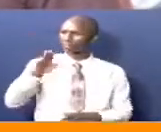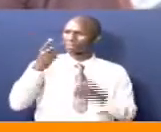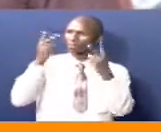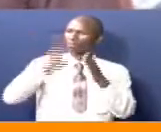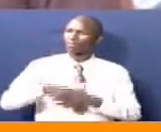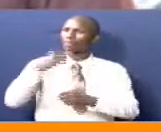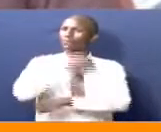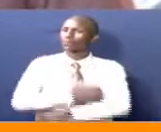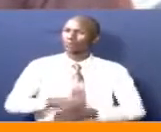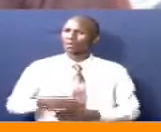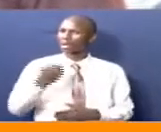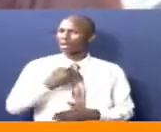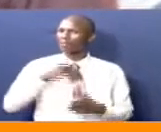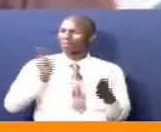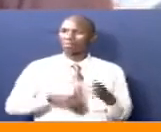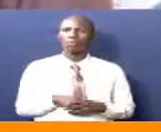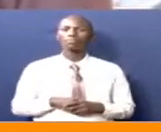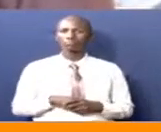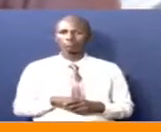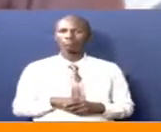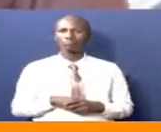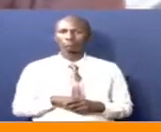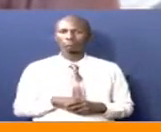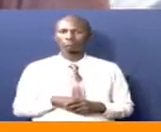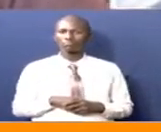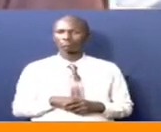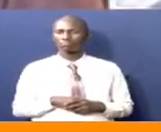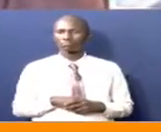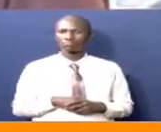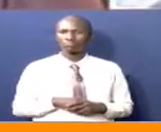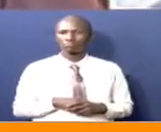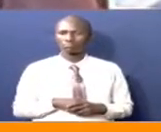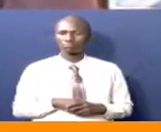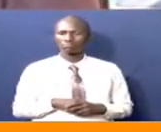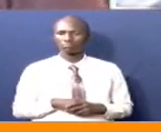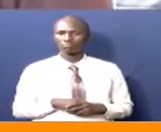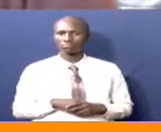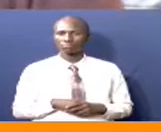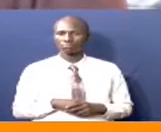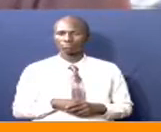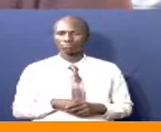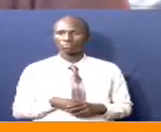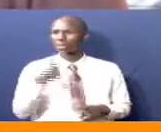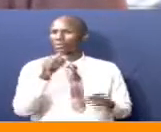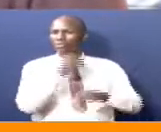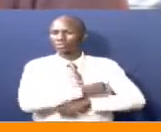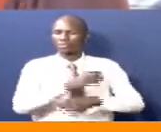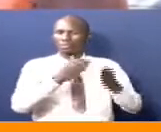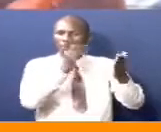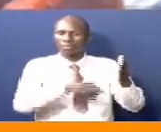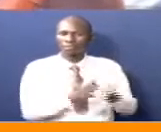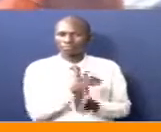see, schools have been a major part of this program. And over 120 schools have been provided